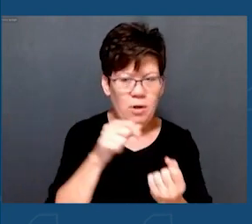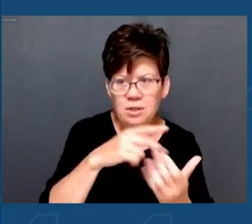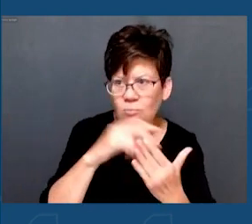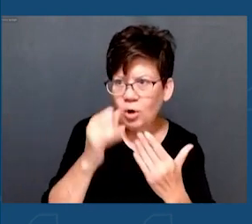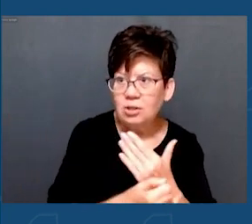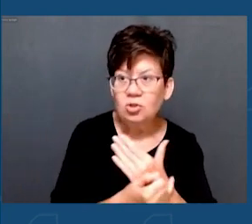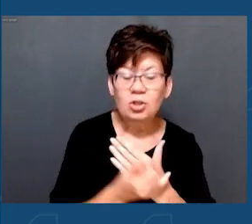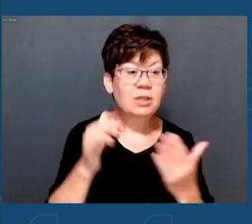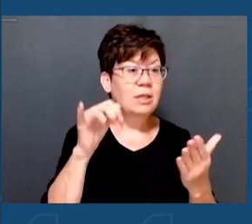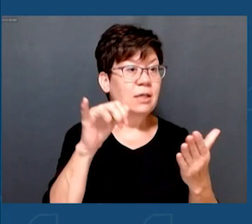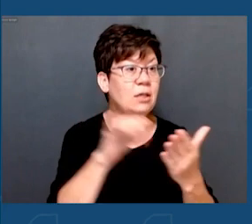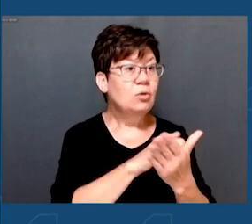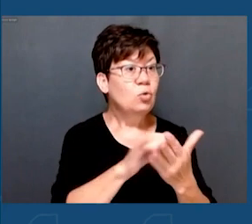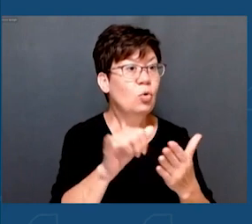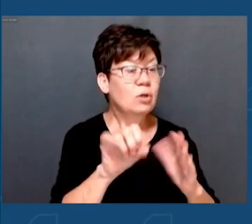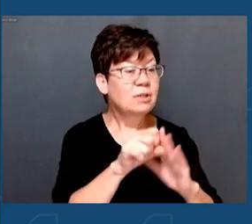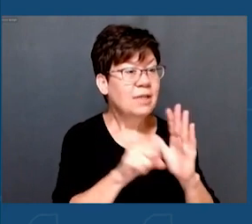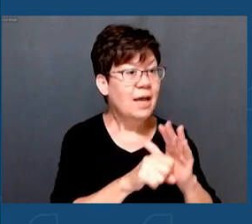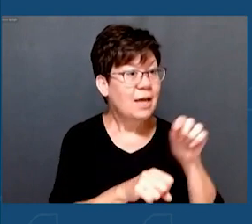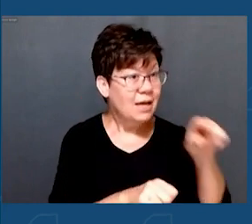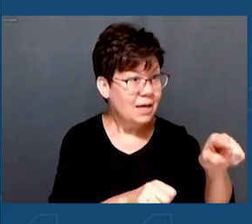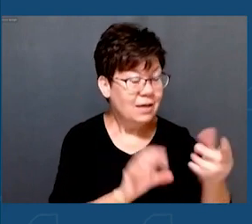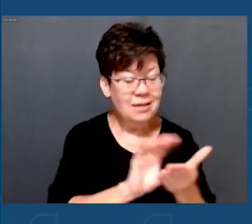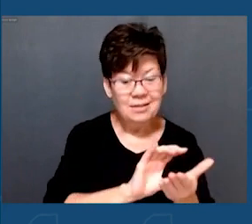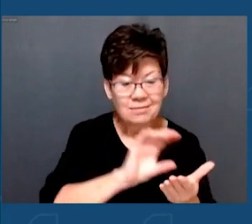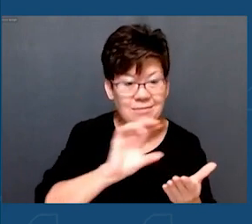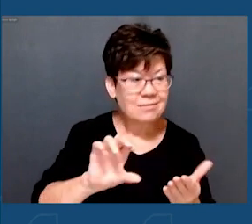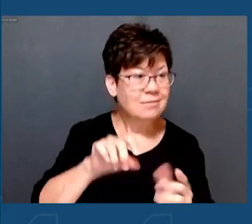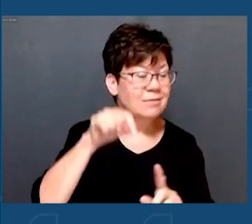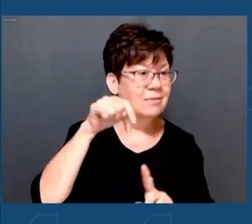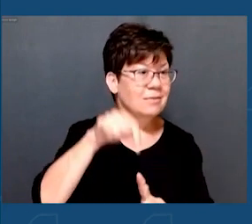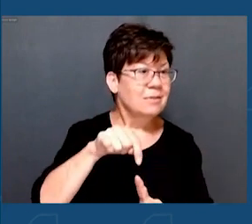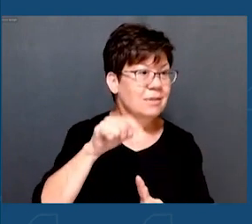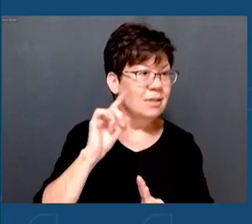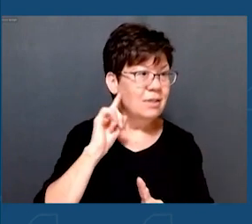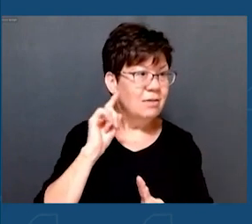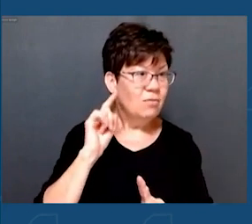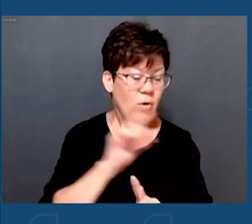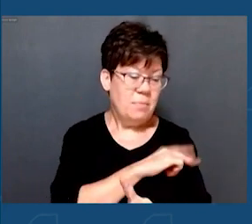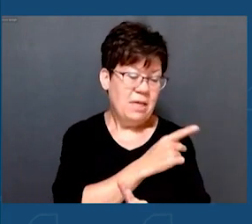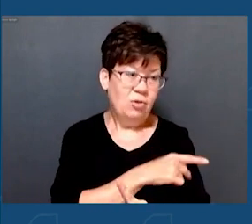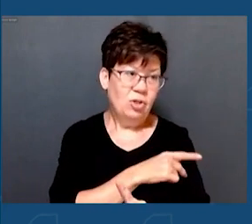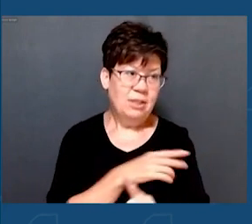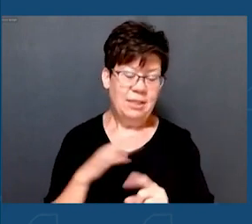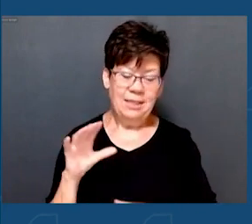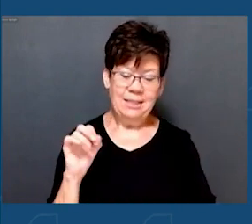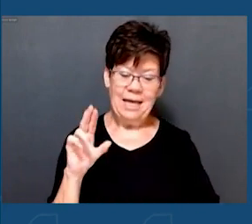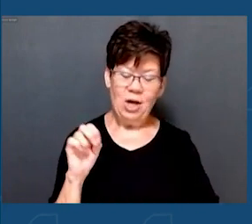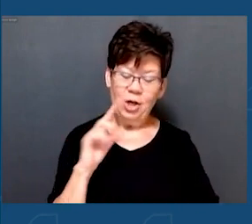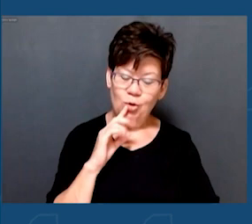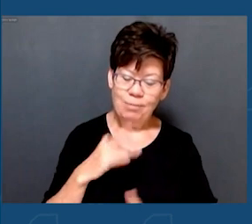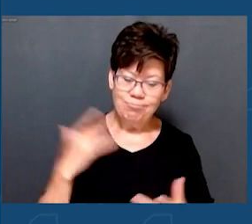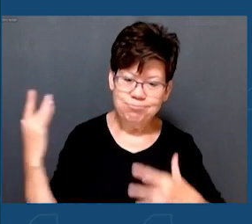investing in the patient care we desperately need in this area. And I'm thrilled to be here, and I just want to ask that